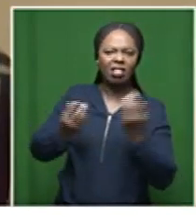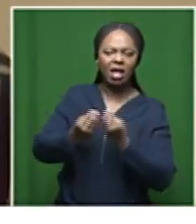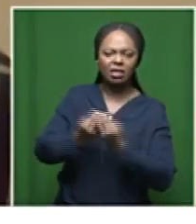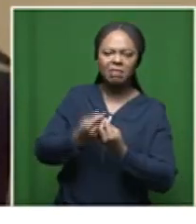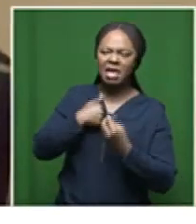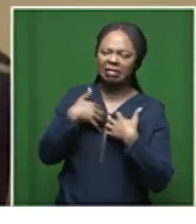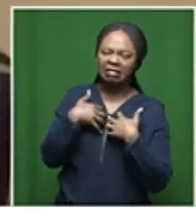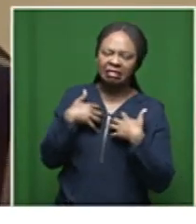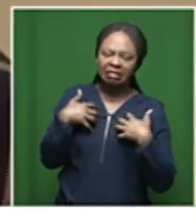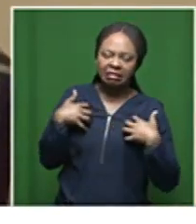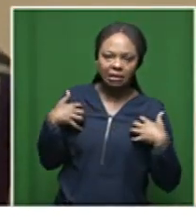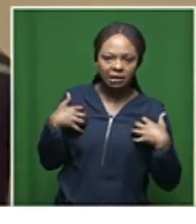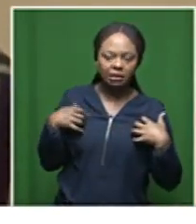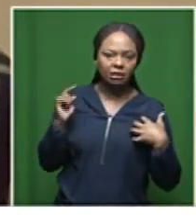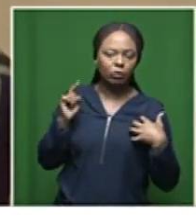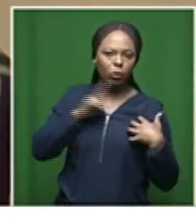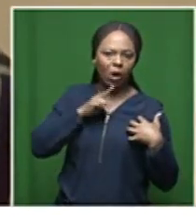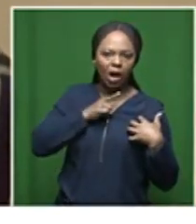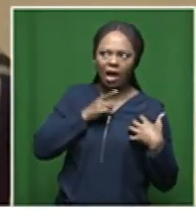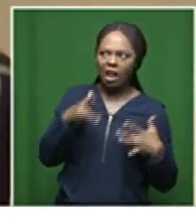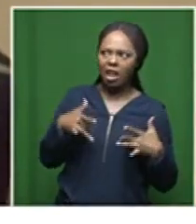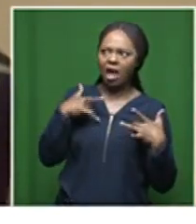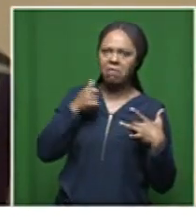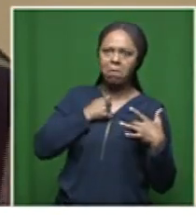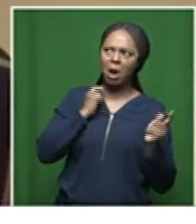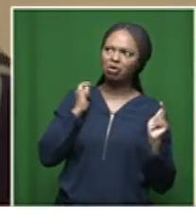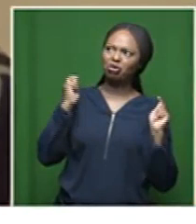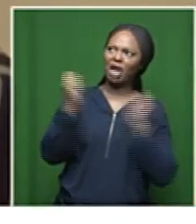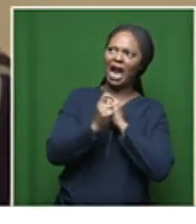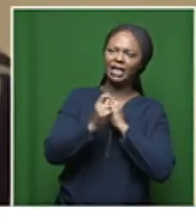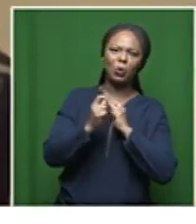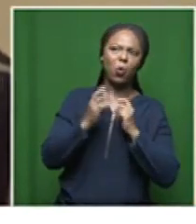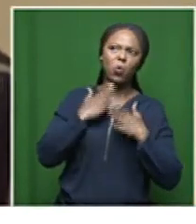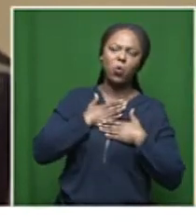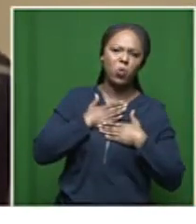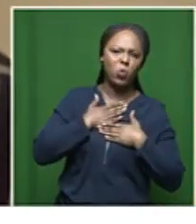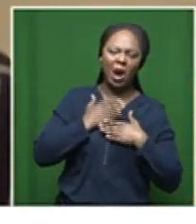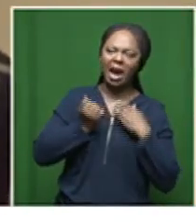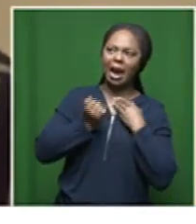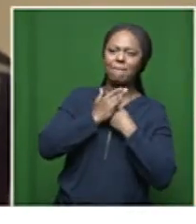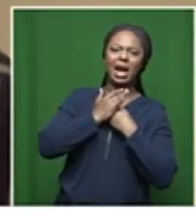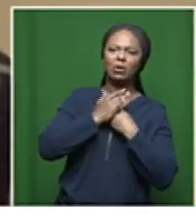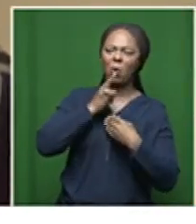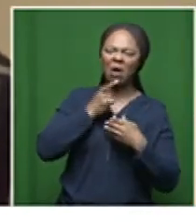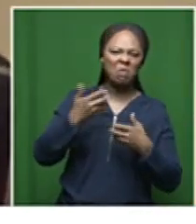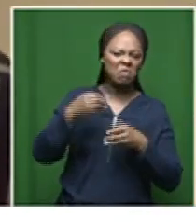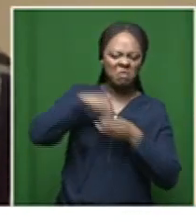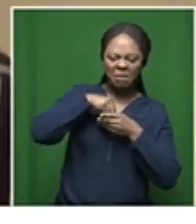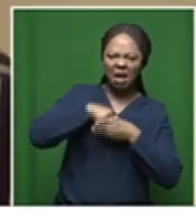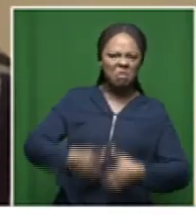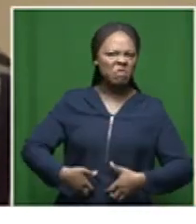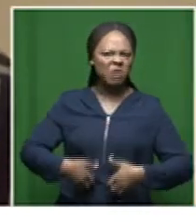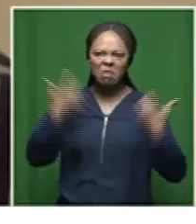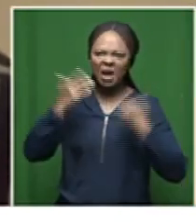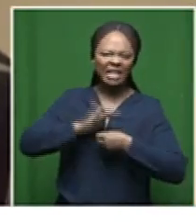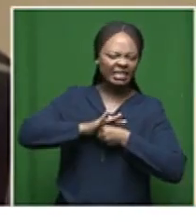young person to know that my life will change. And it really impacted me a lot because I was quite angry. I had depression